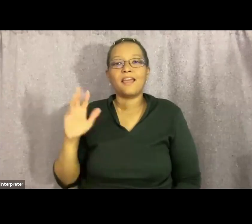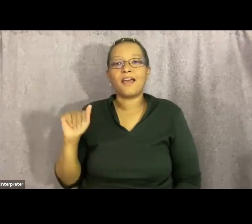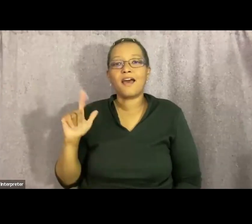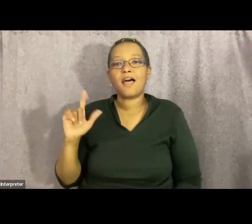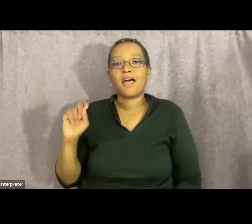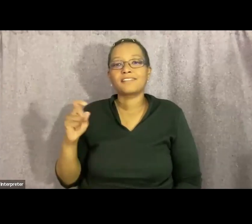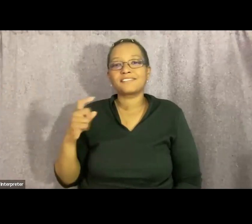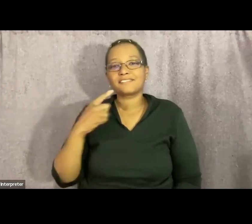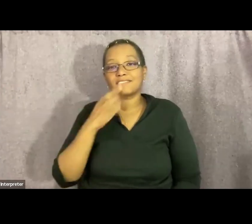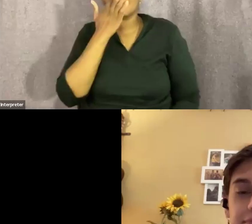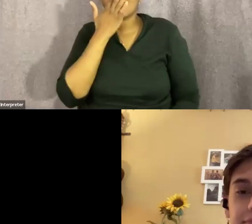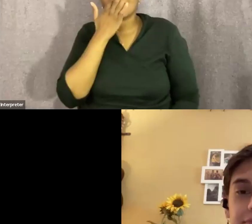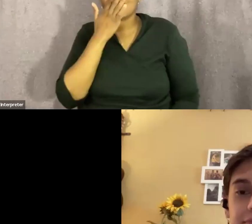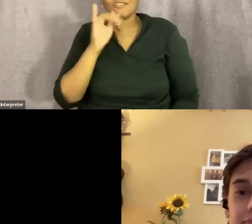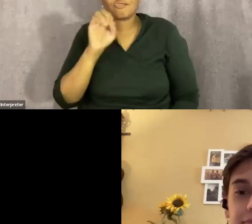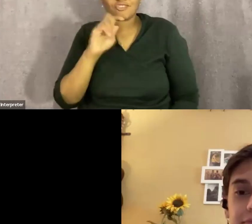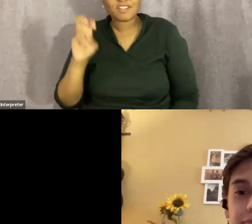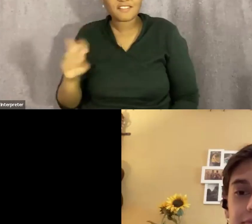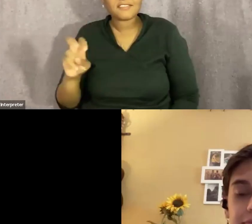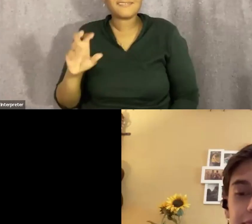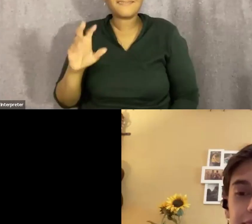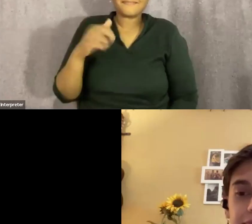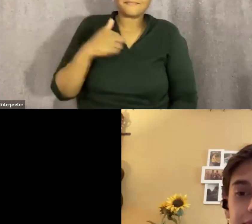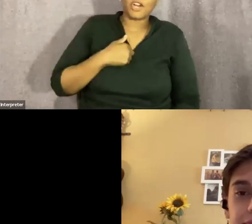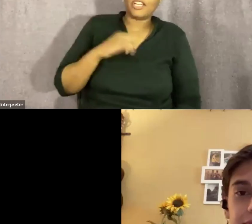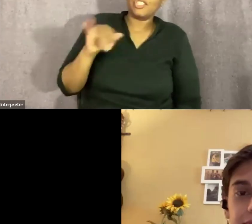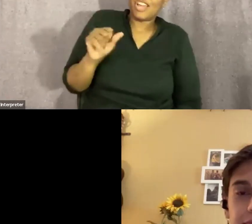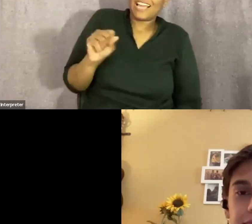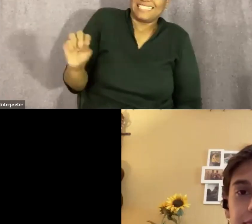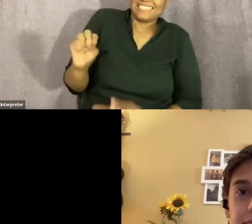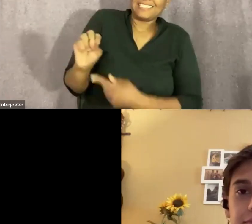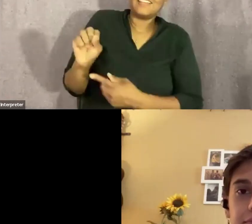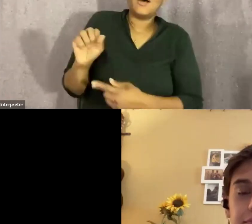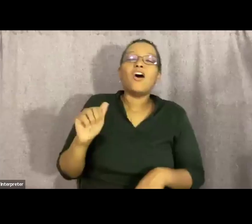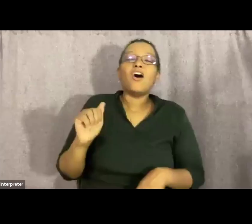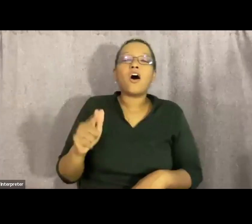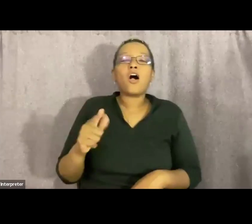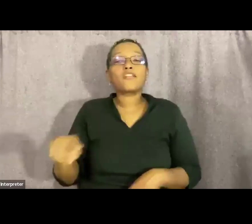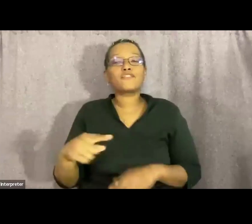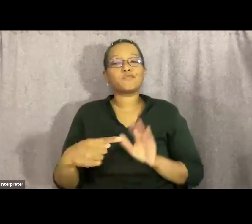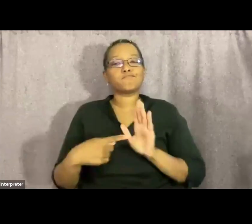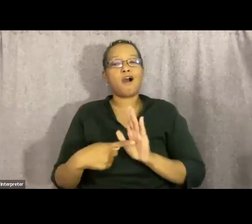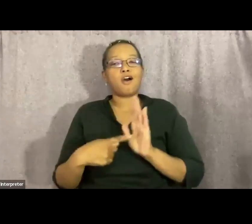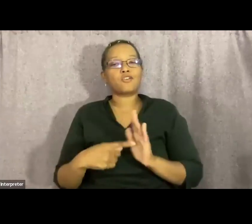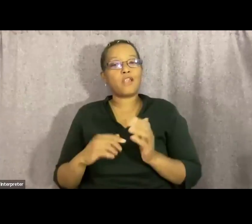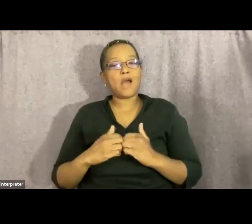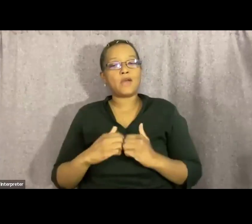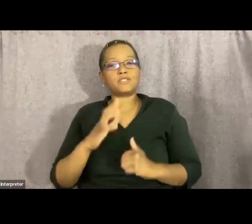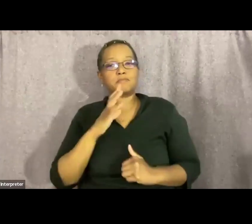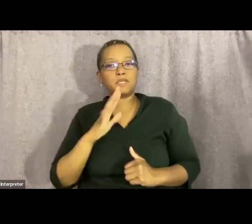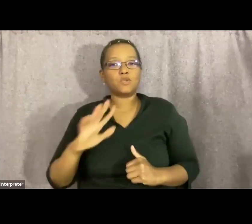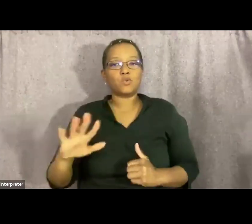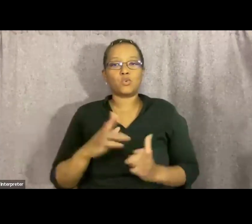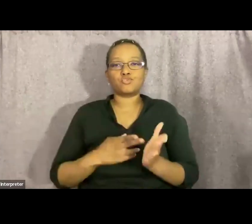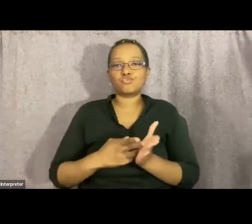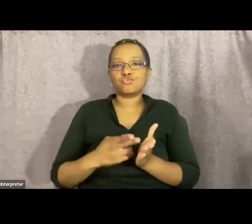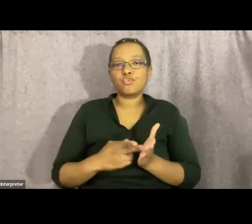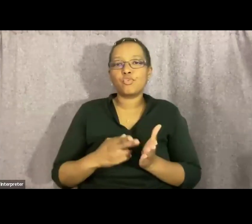interpretive performance is exciting to me. So yeah, I would be so grateful to hear any feedback